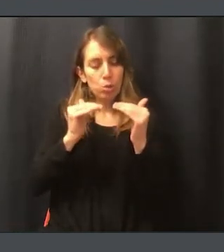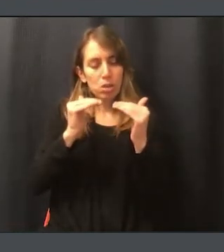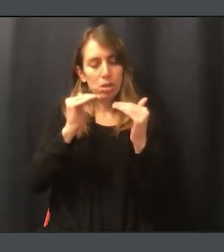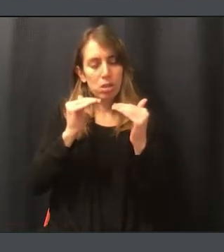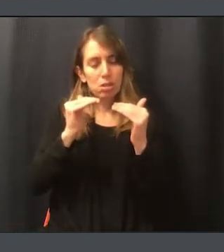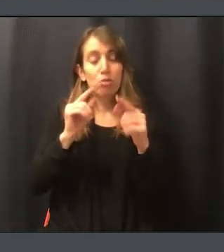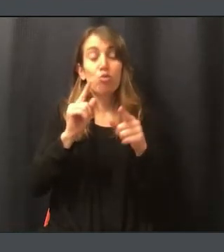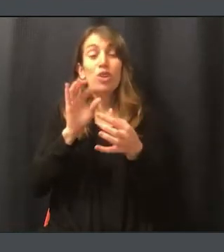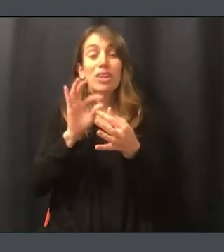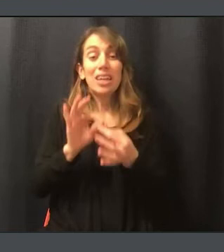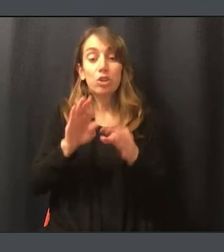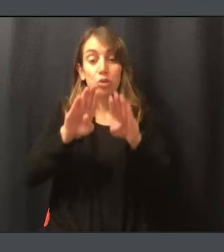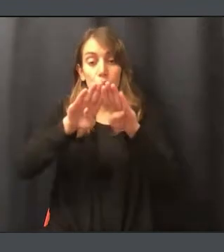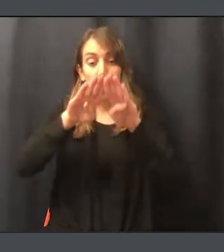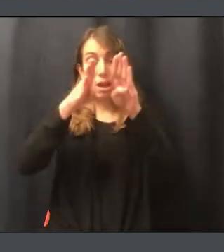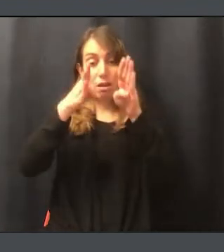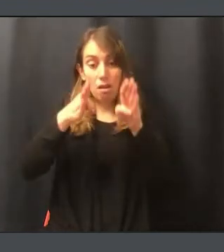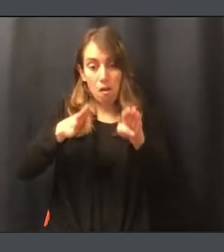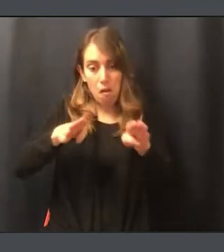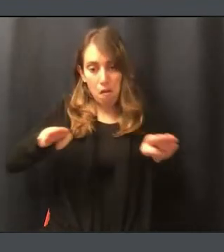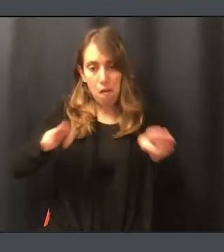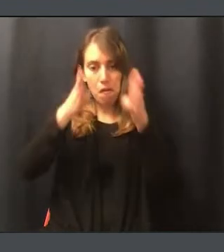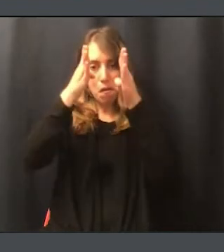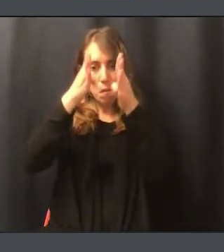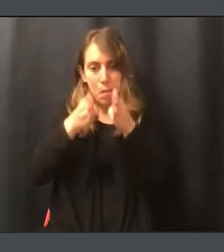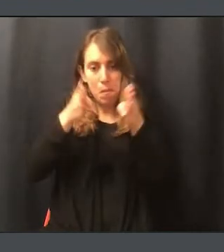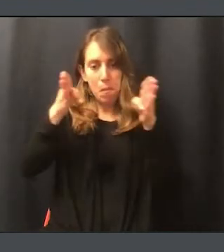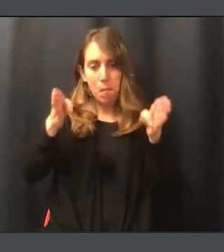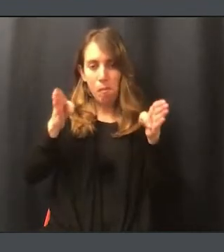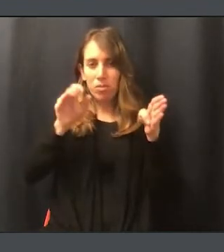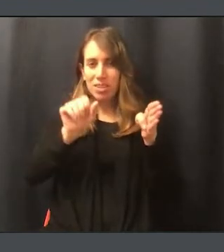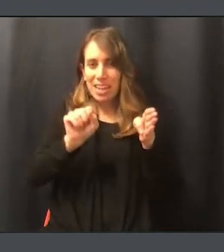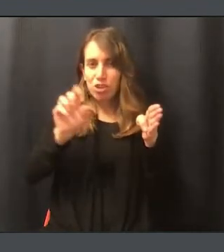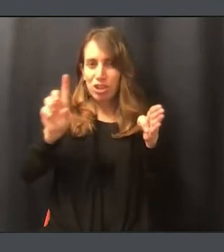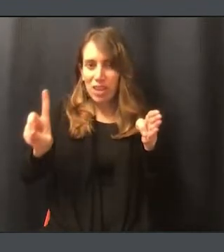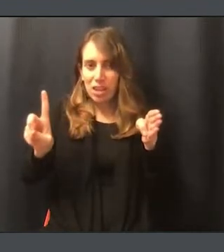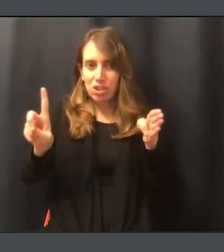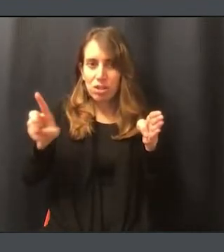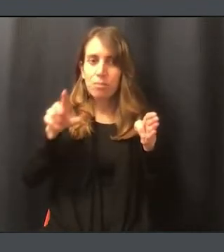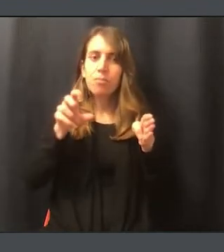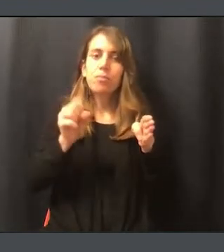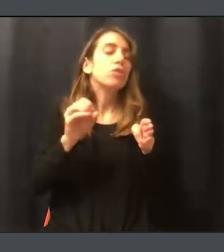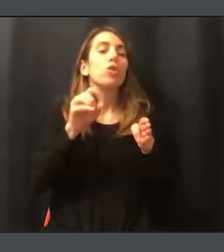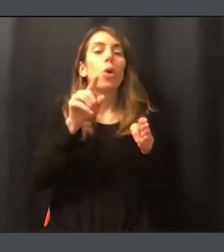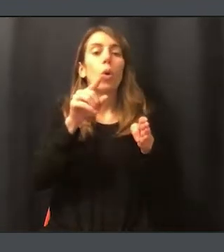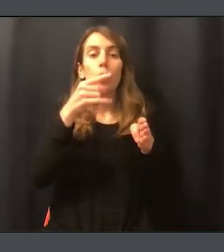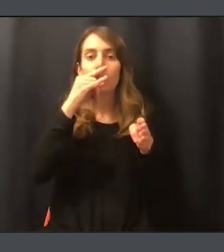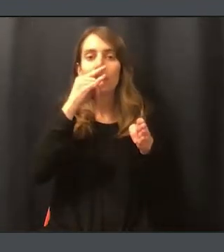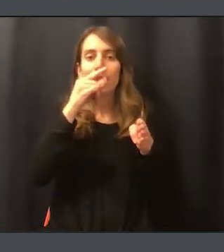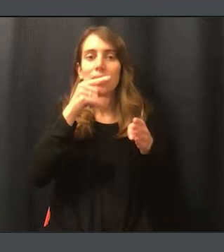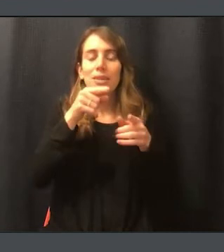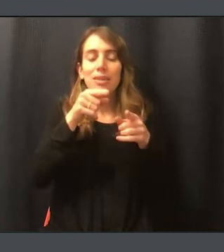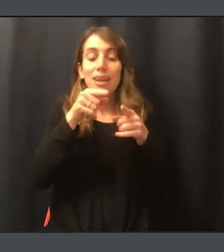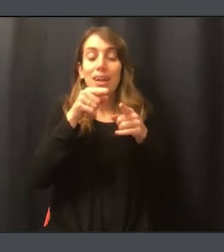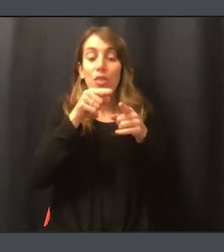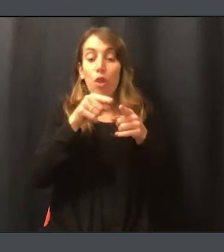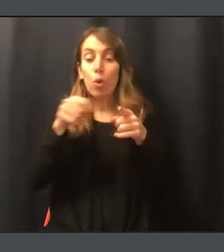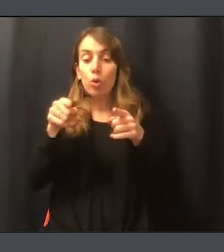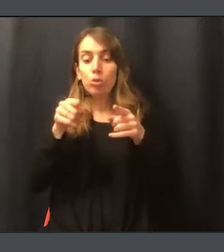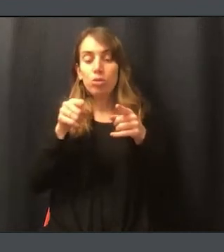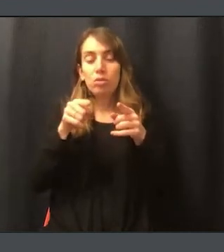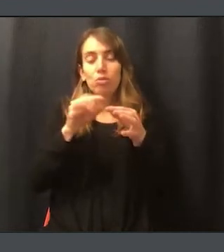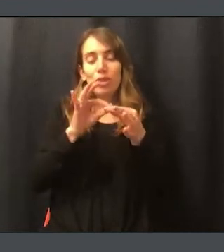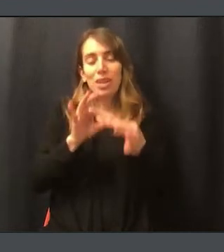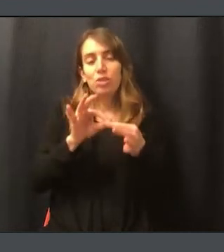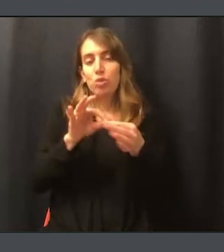deviation. And so we have this kid, right? This is compared her English, these measures here compared to other English, the